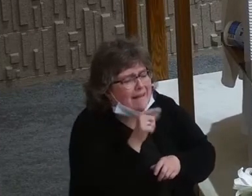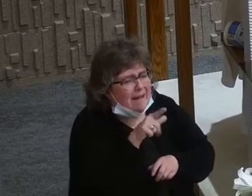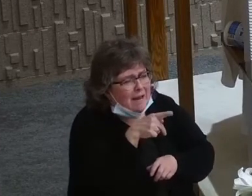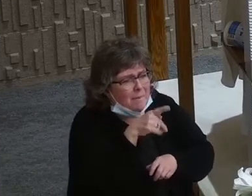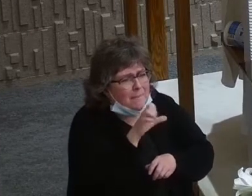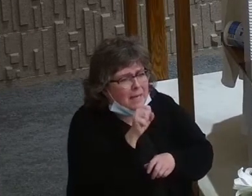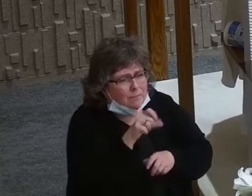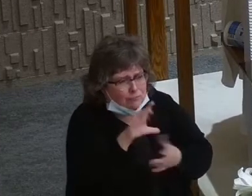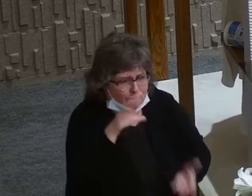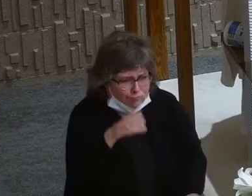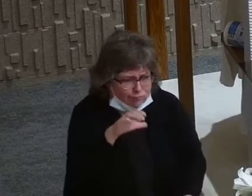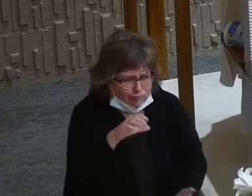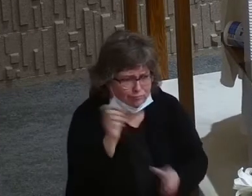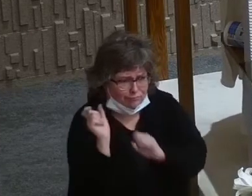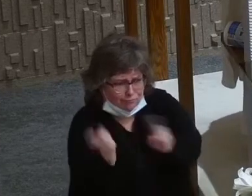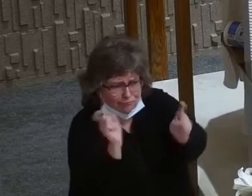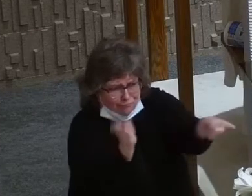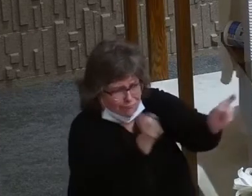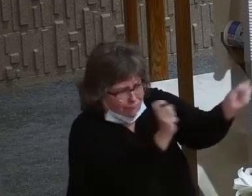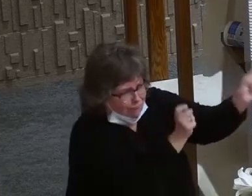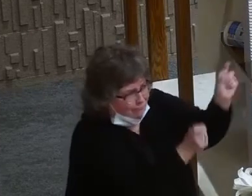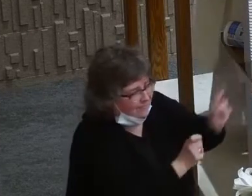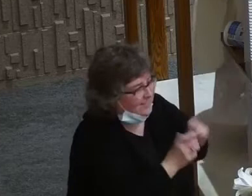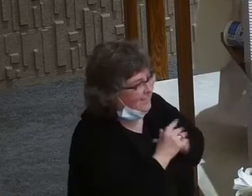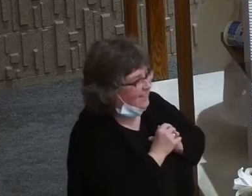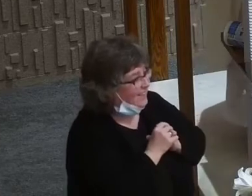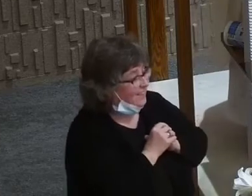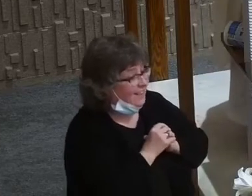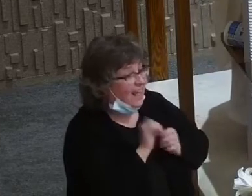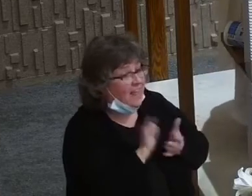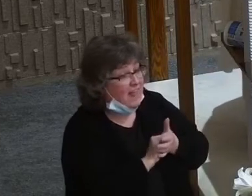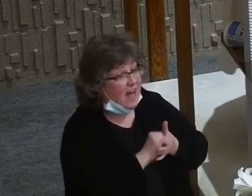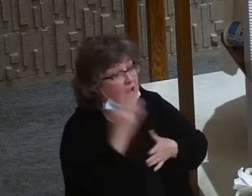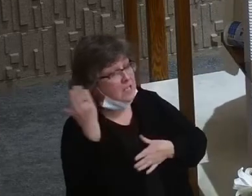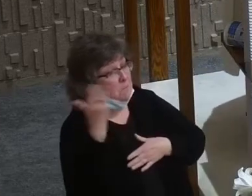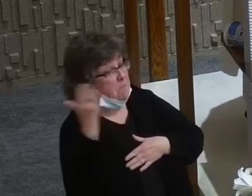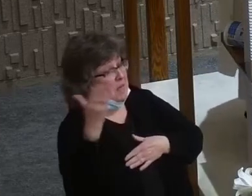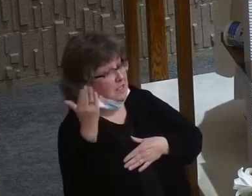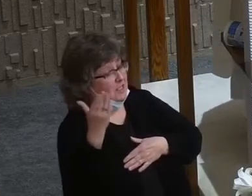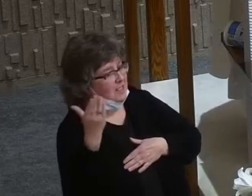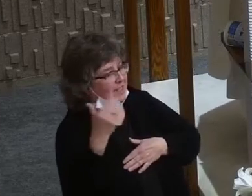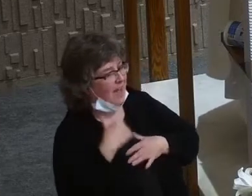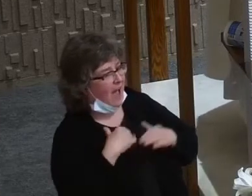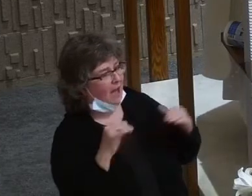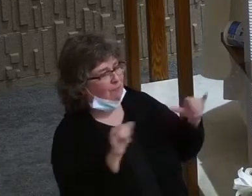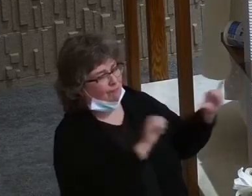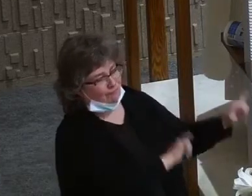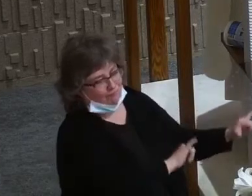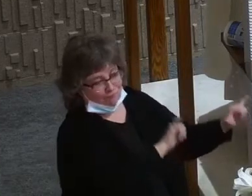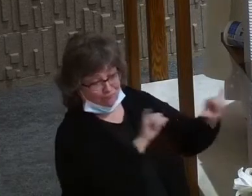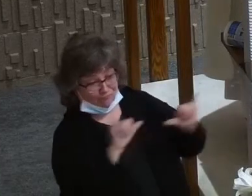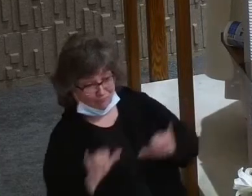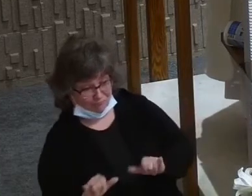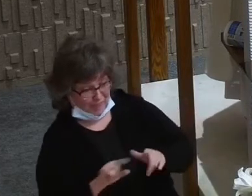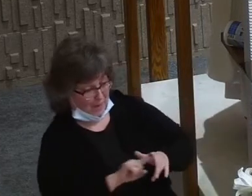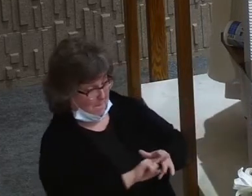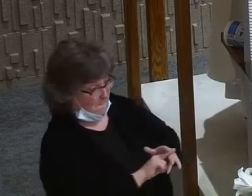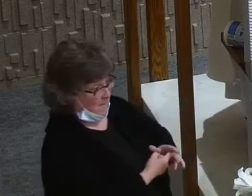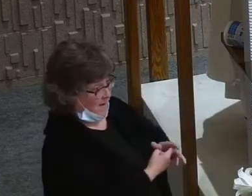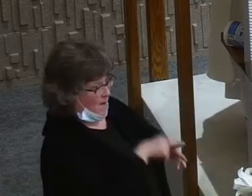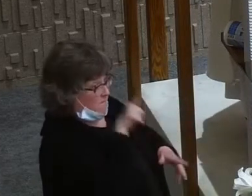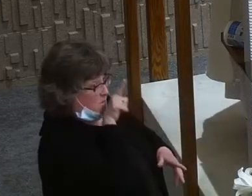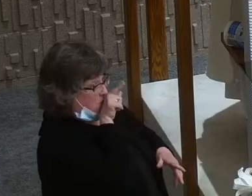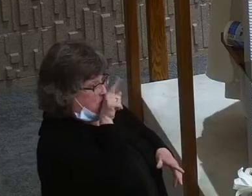of you remember that? And in that homily, I paralleled the beginnings